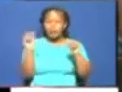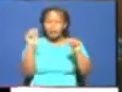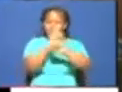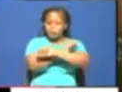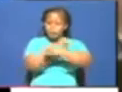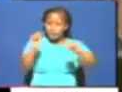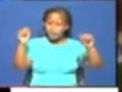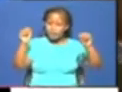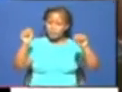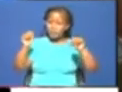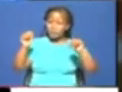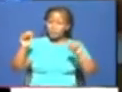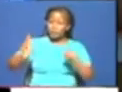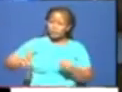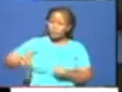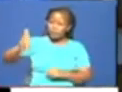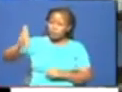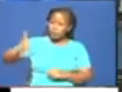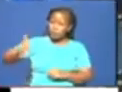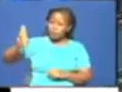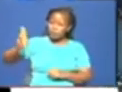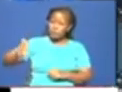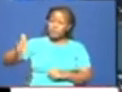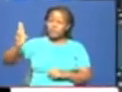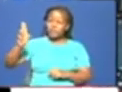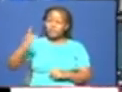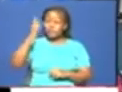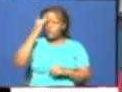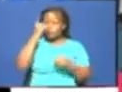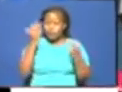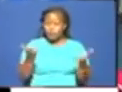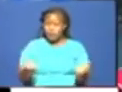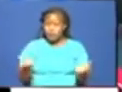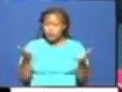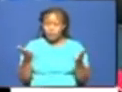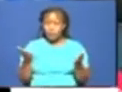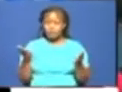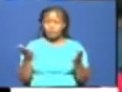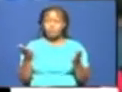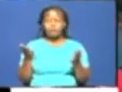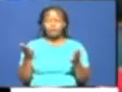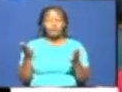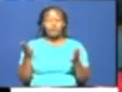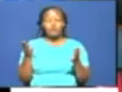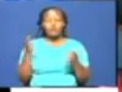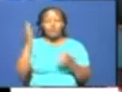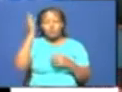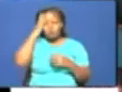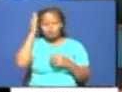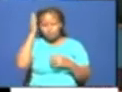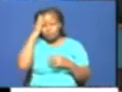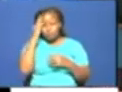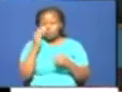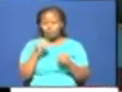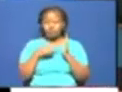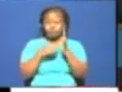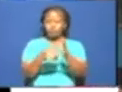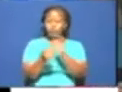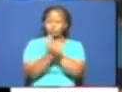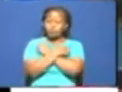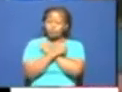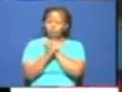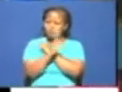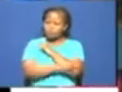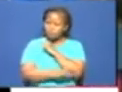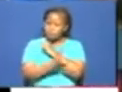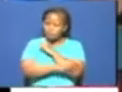Muigai Kenyatta, for the foresight and sense of patriotism in